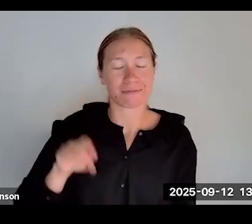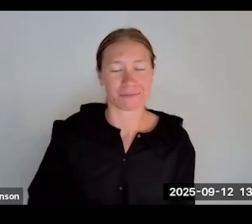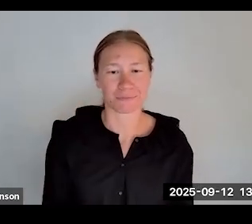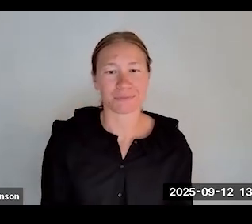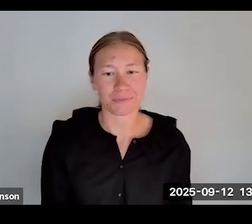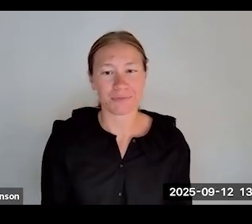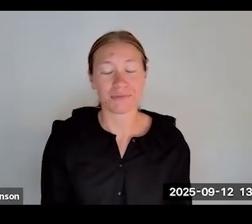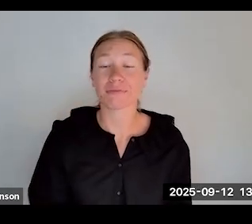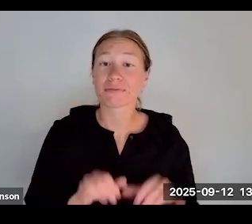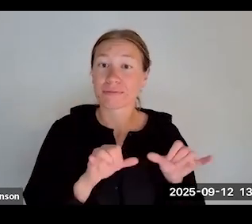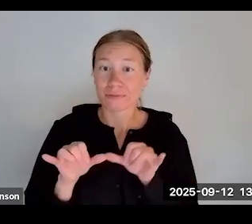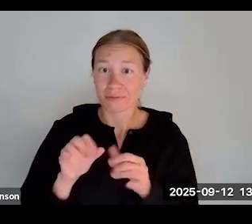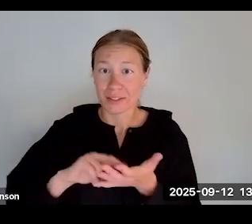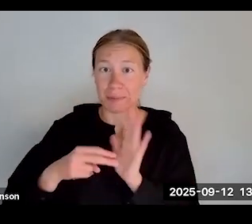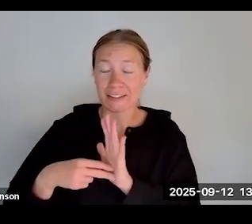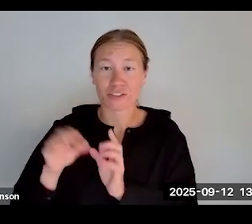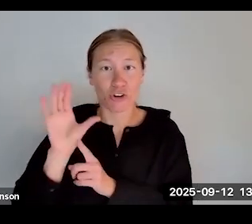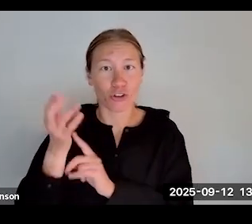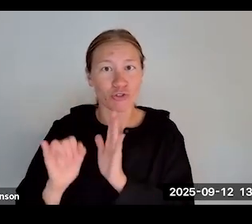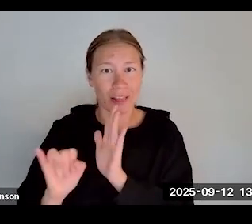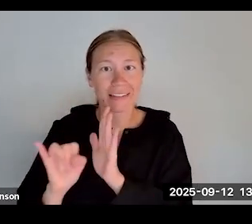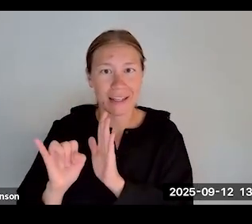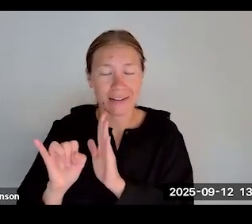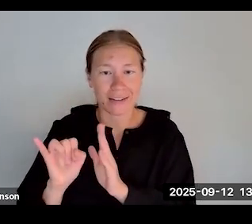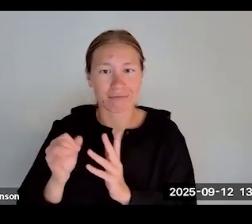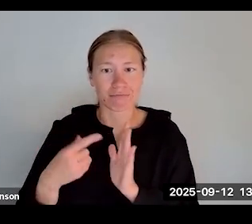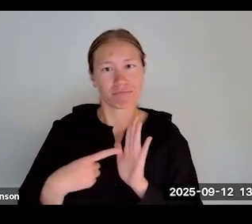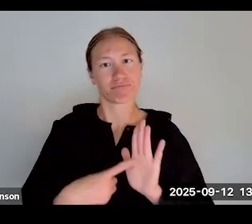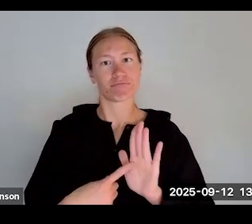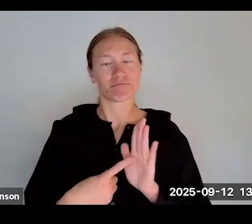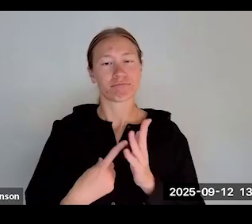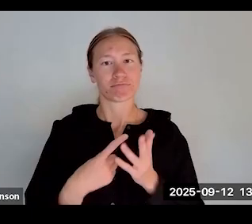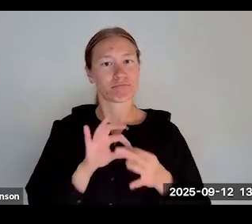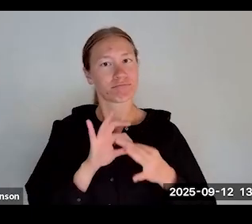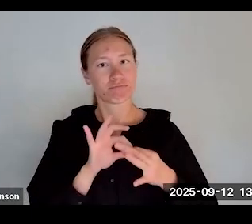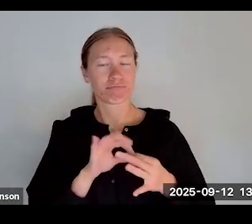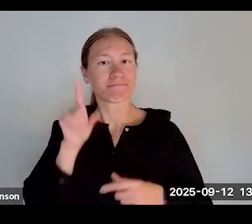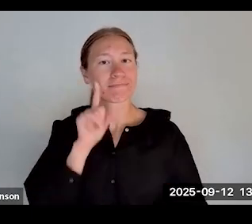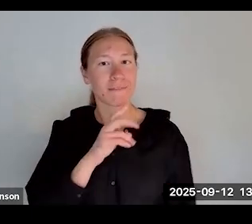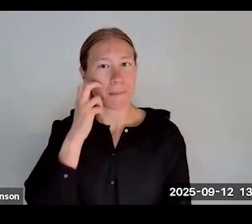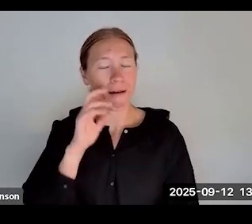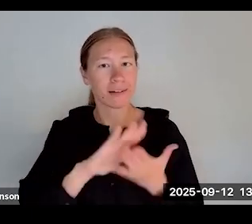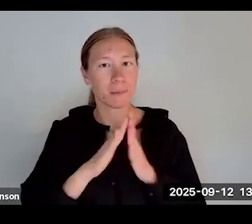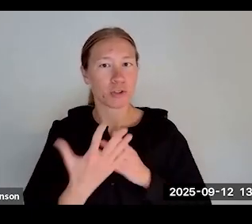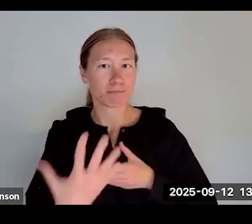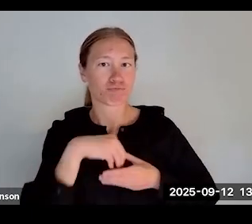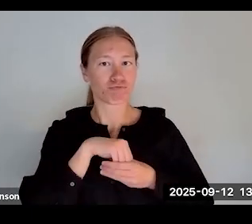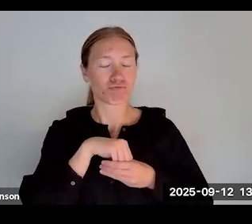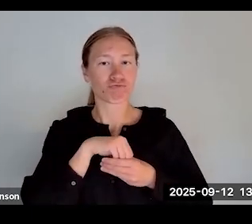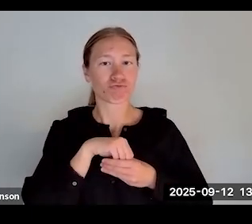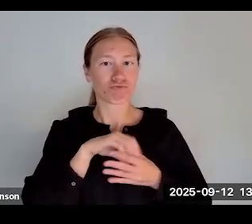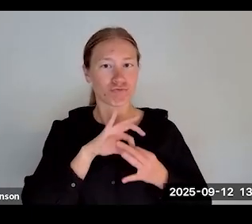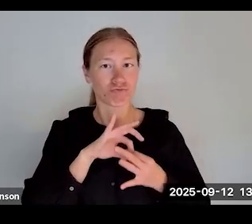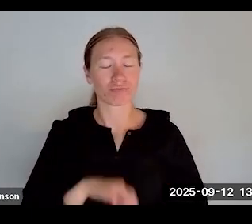And similarly, this refers to a cultural identity and indicates being a part of the deaf-blind community. Next, we